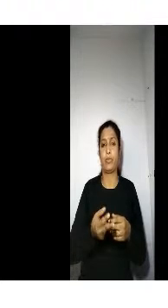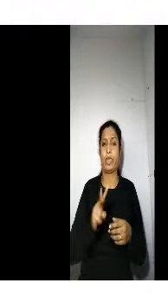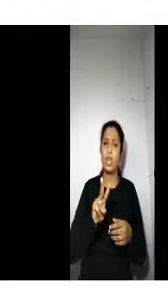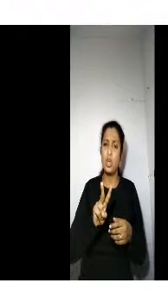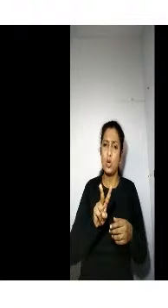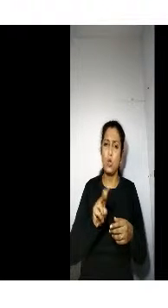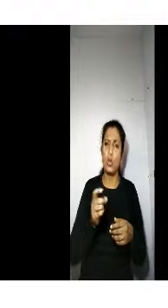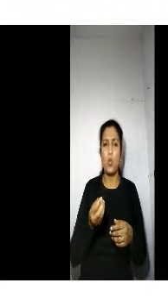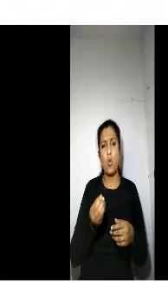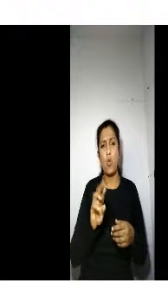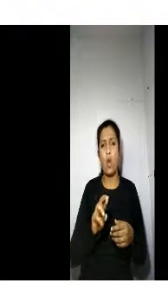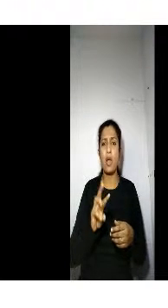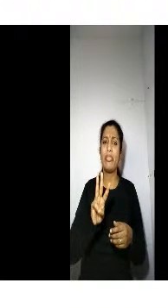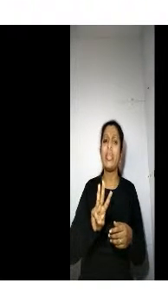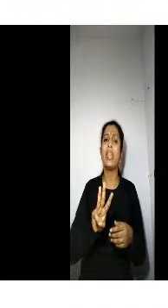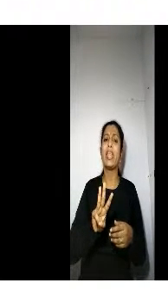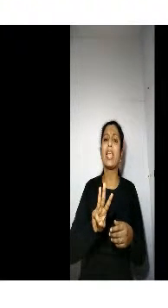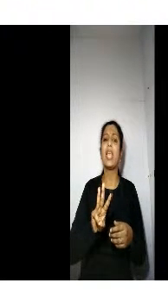extremate